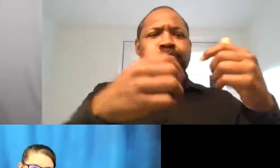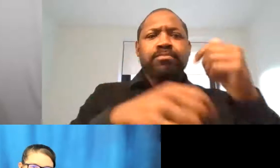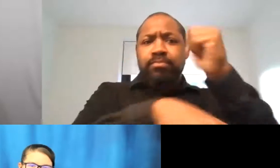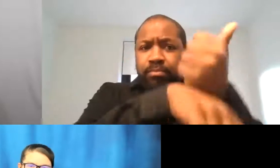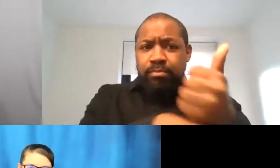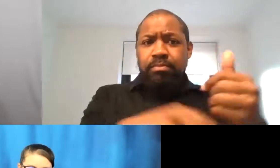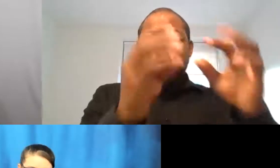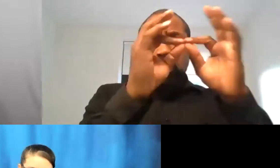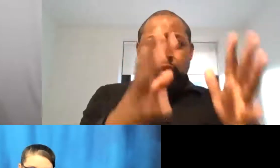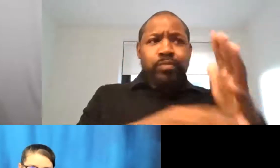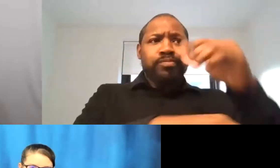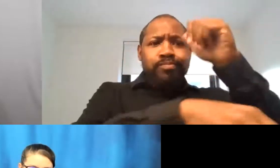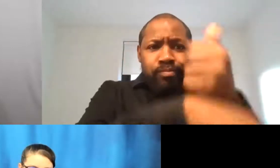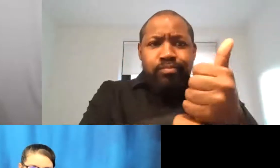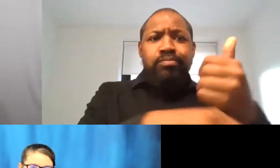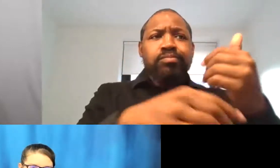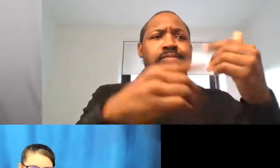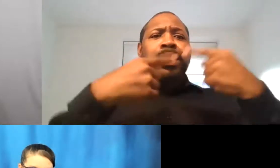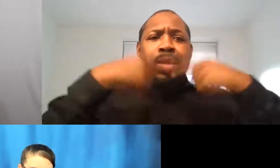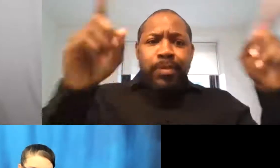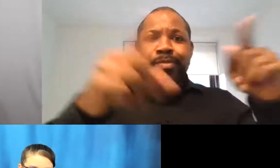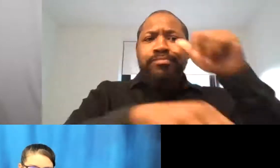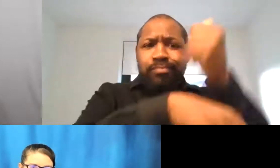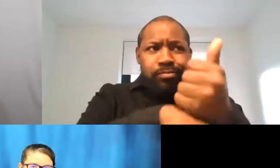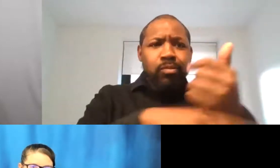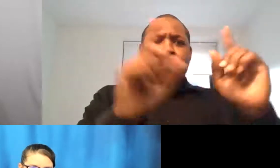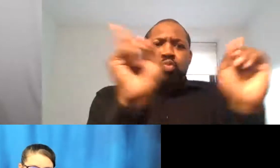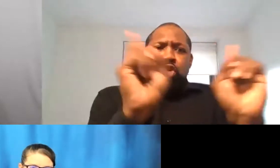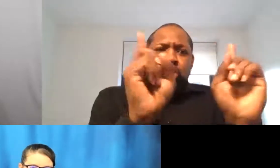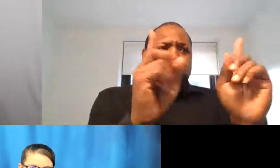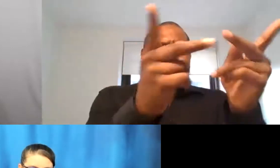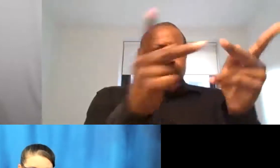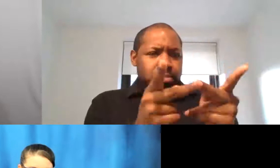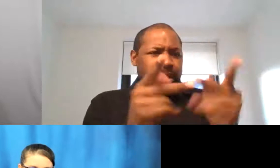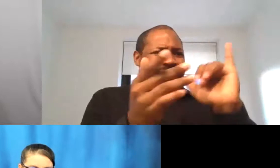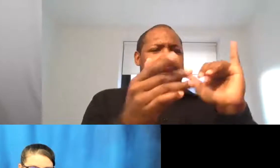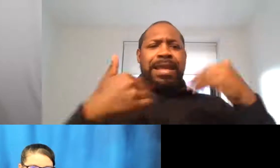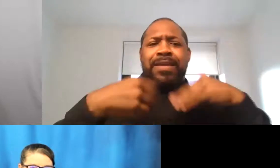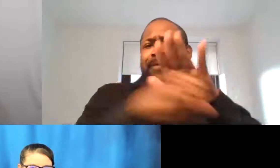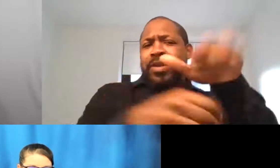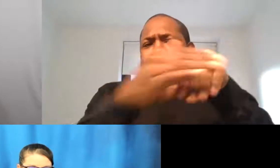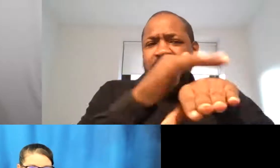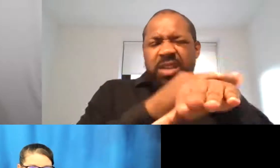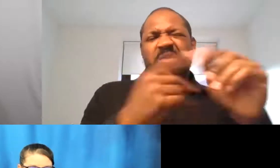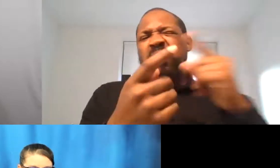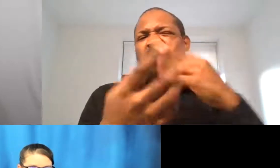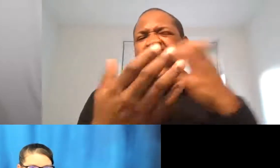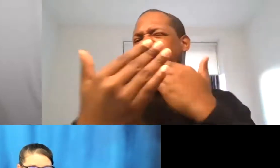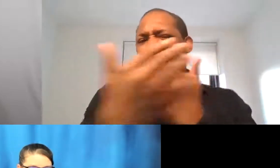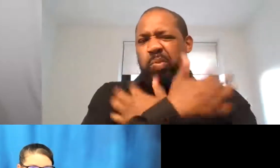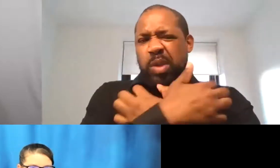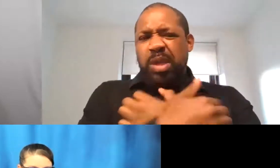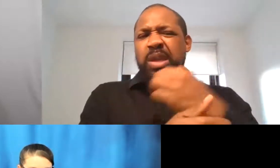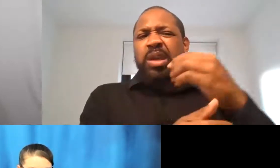Department of Health, trying to work out some of those details, setting up interpreters and making sure we could get the word out about where there would be